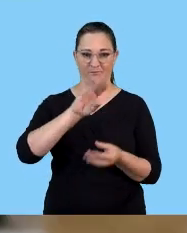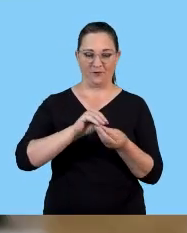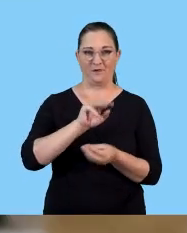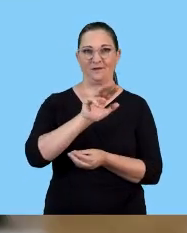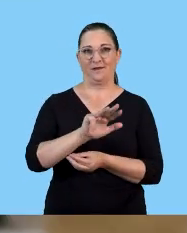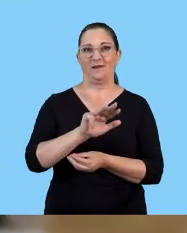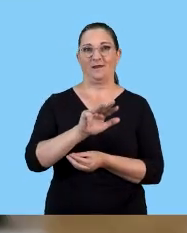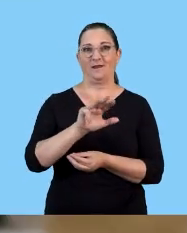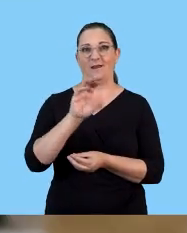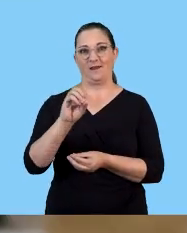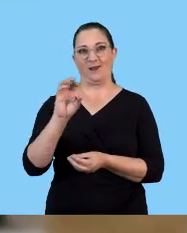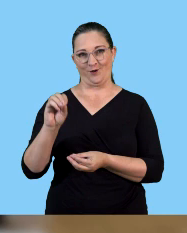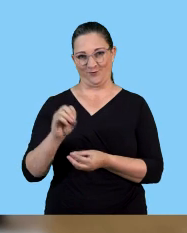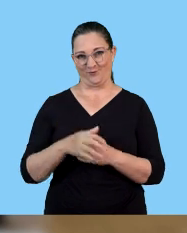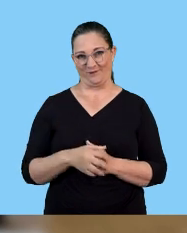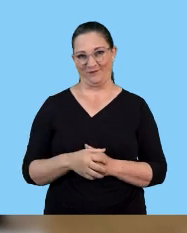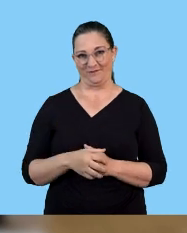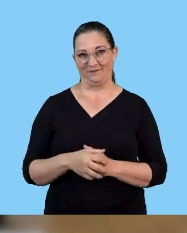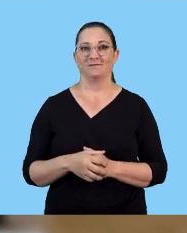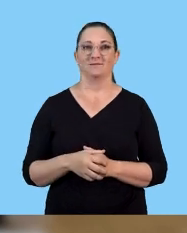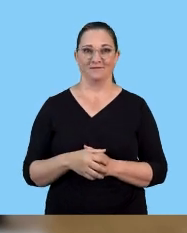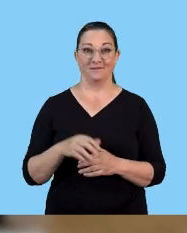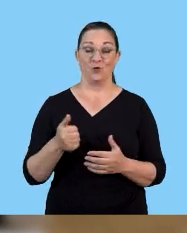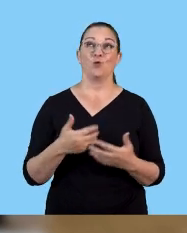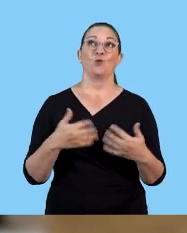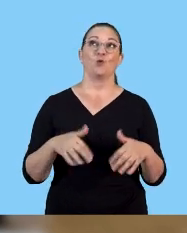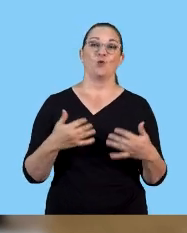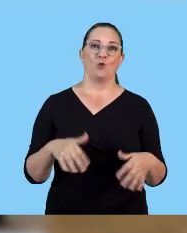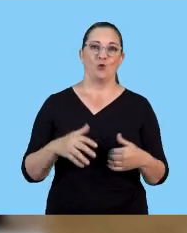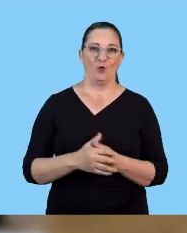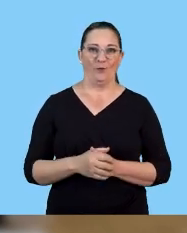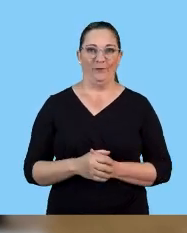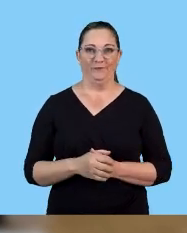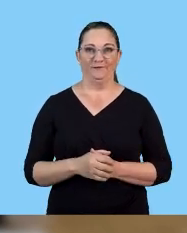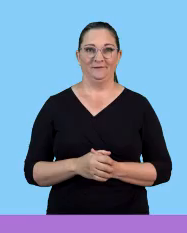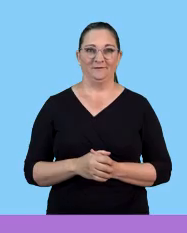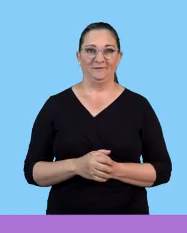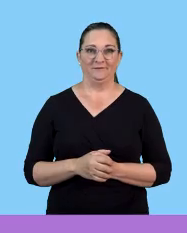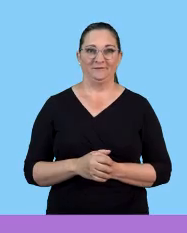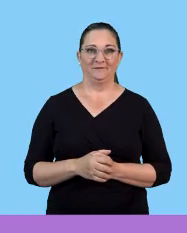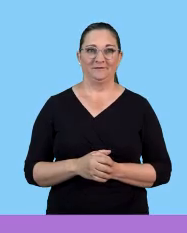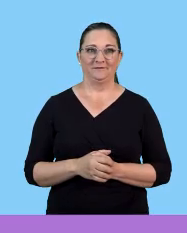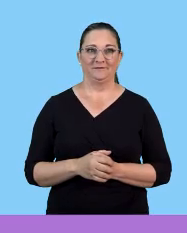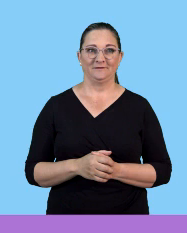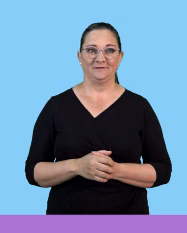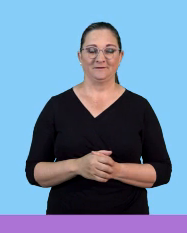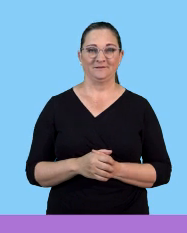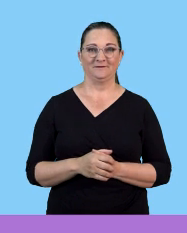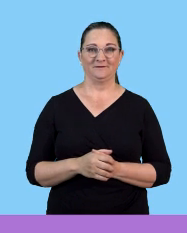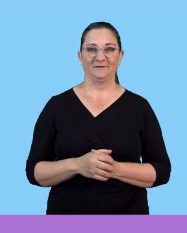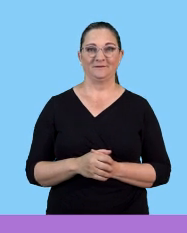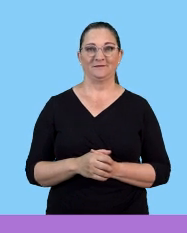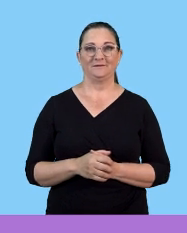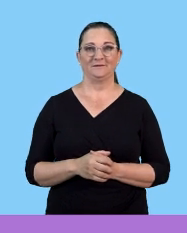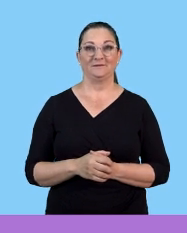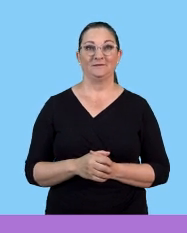of 900 pieces that could be assembled. Wow. So, let's